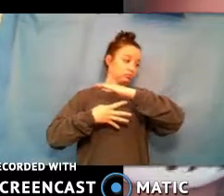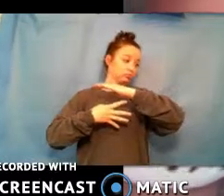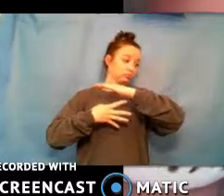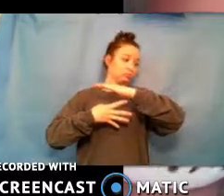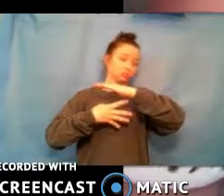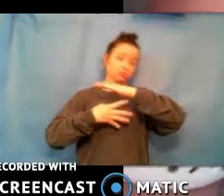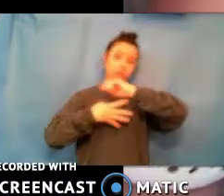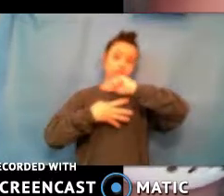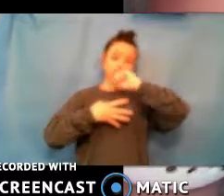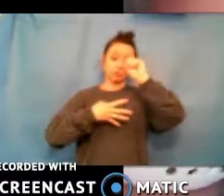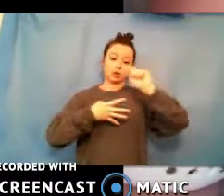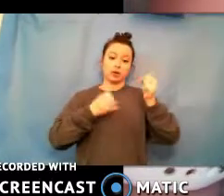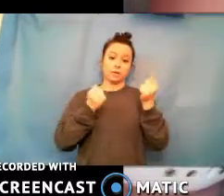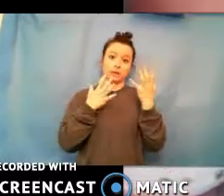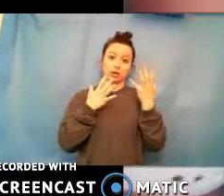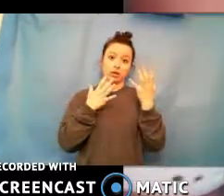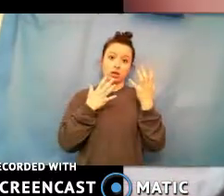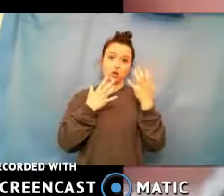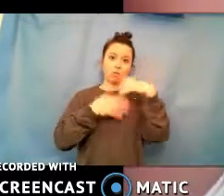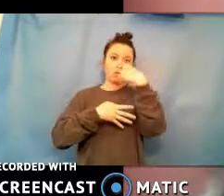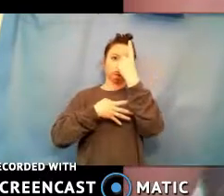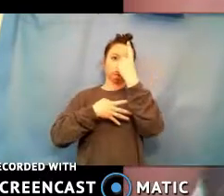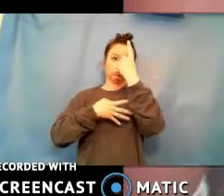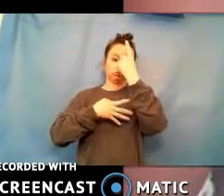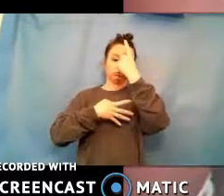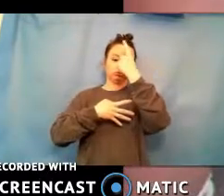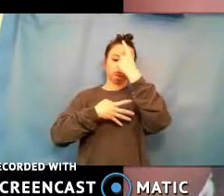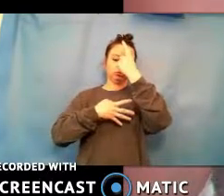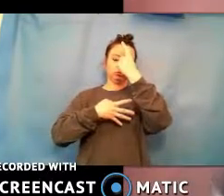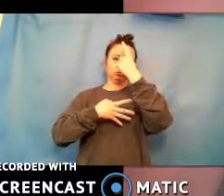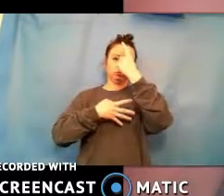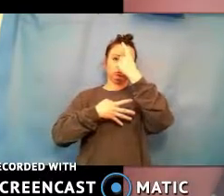are colored? Just 1. So is it 1/4,